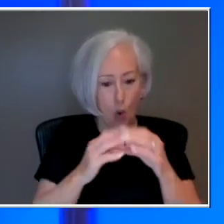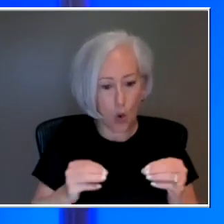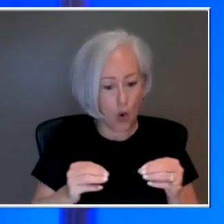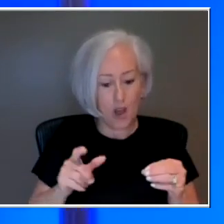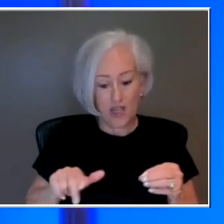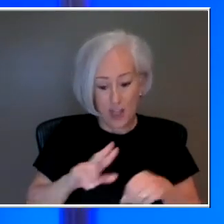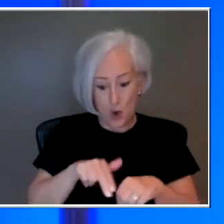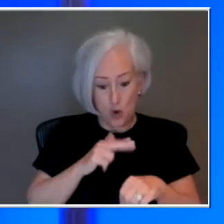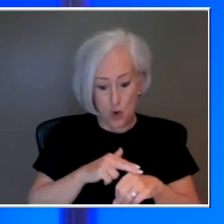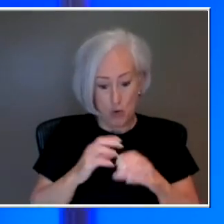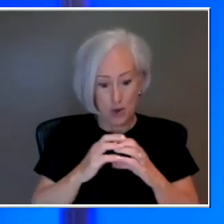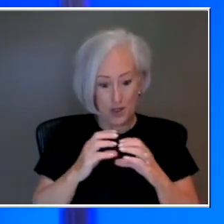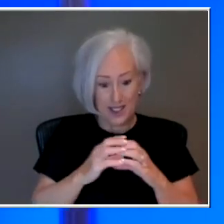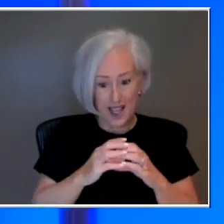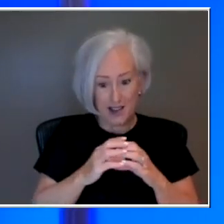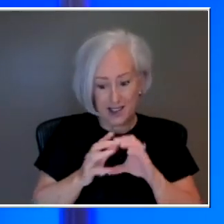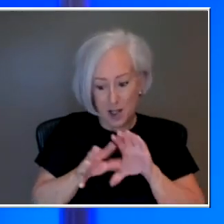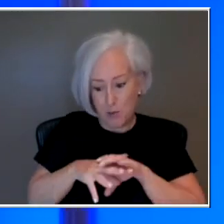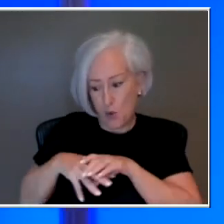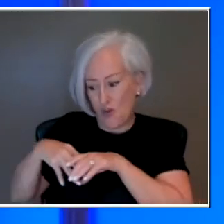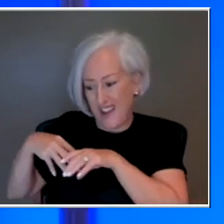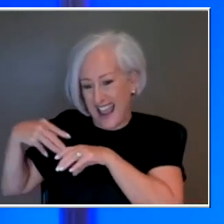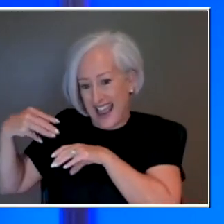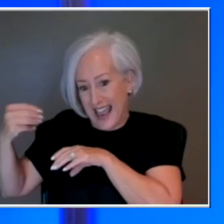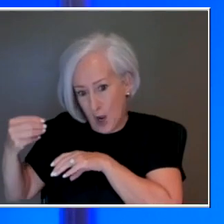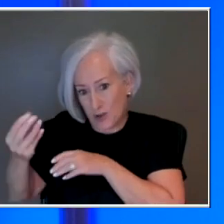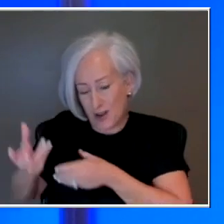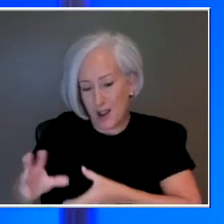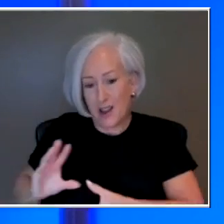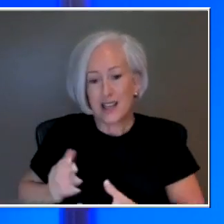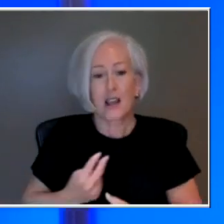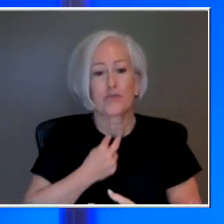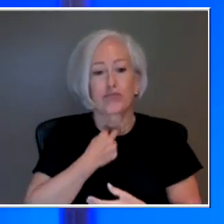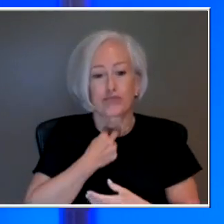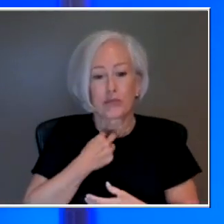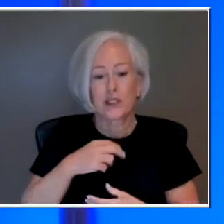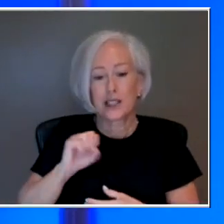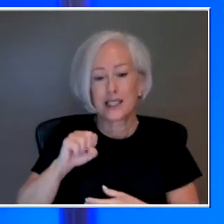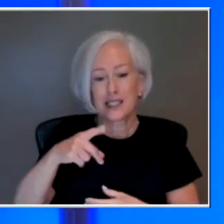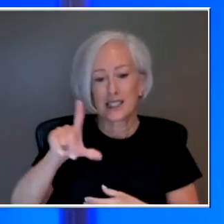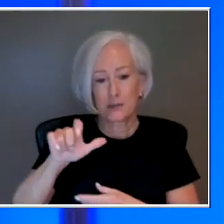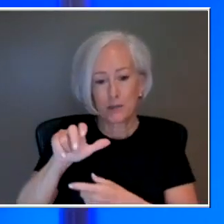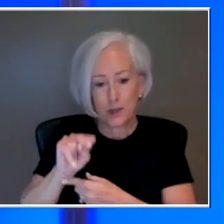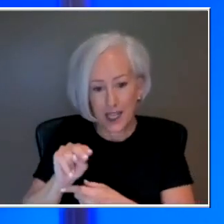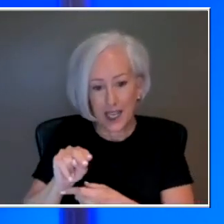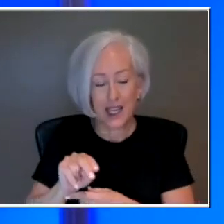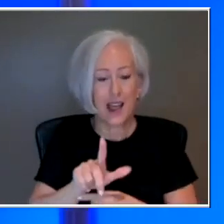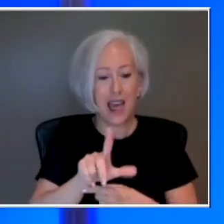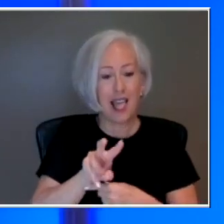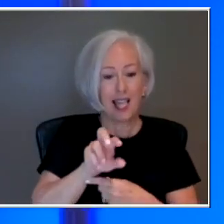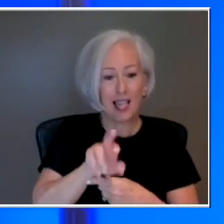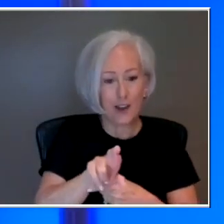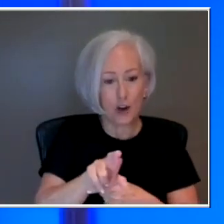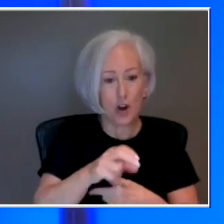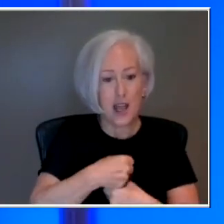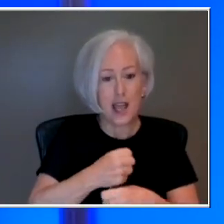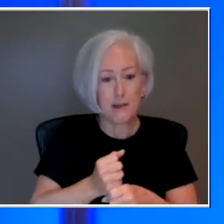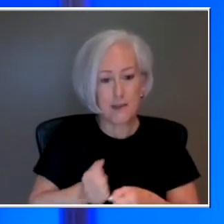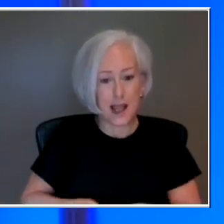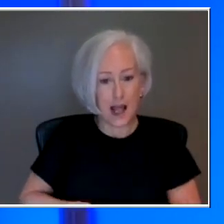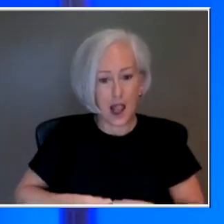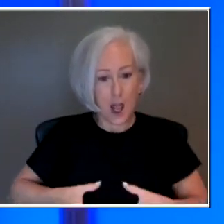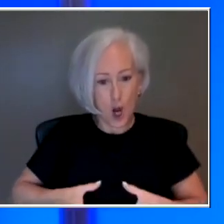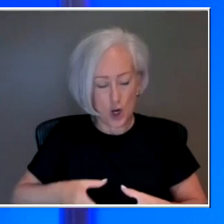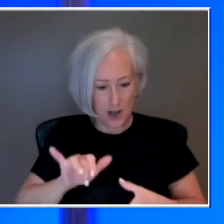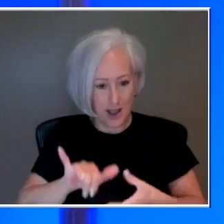the spleen and into the liver and make those organs enlarged. So that's by crowding. how And then it that's what happens